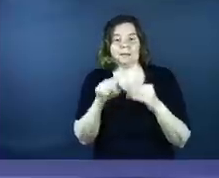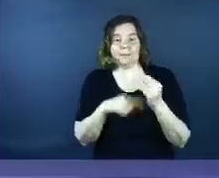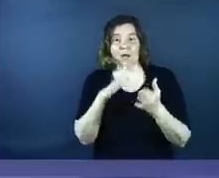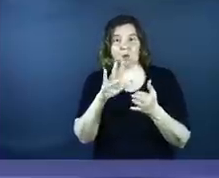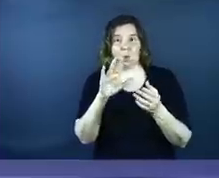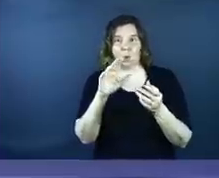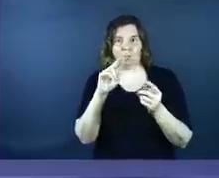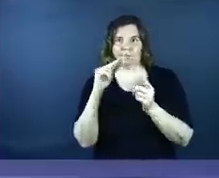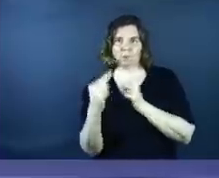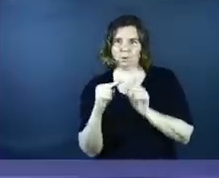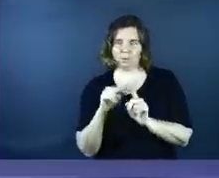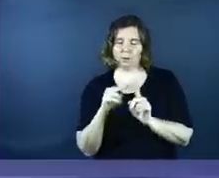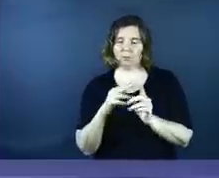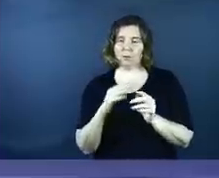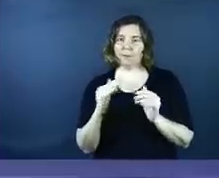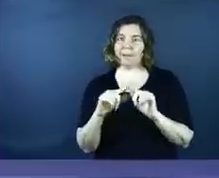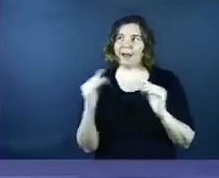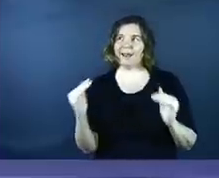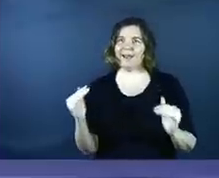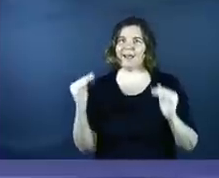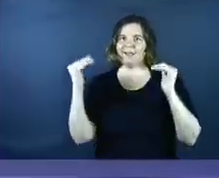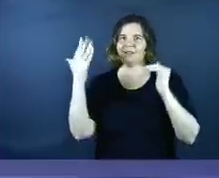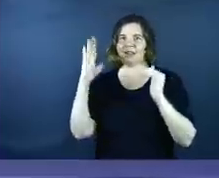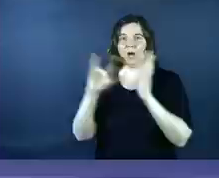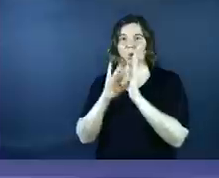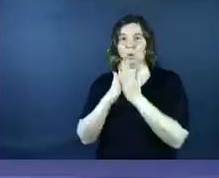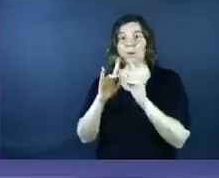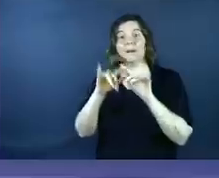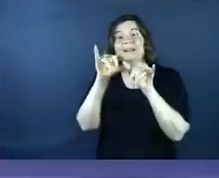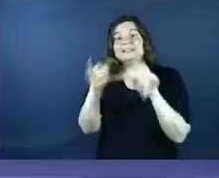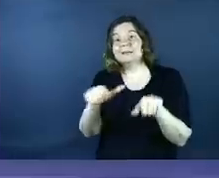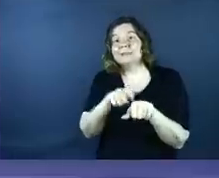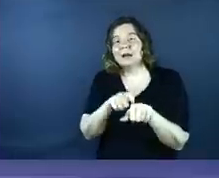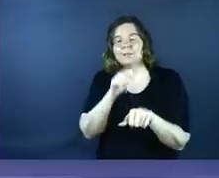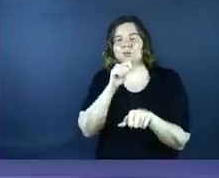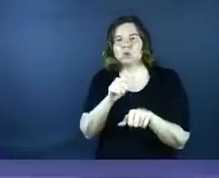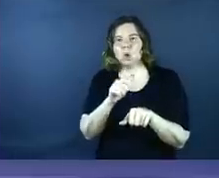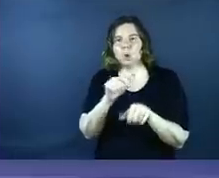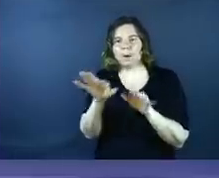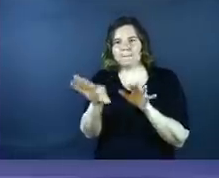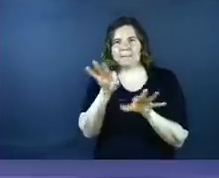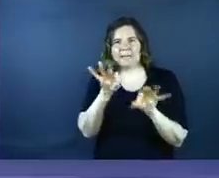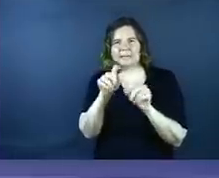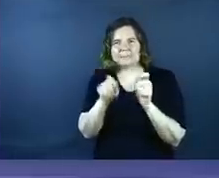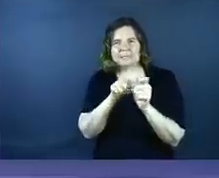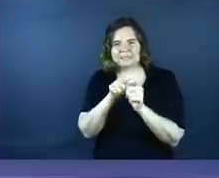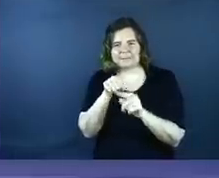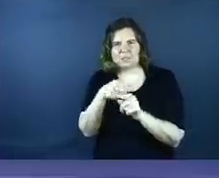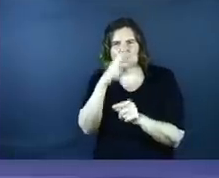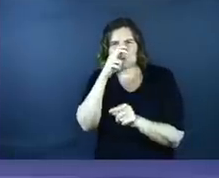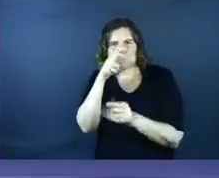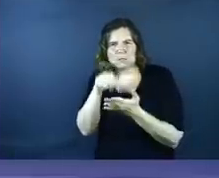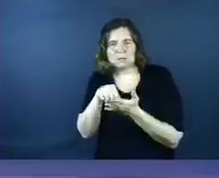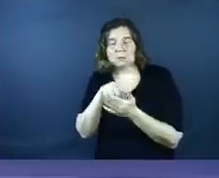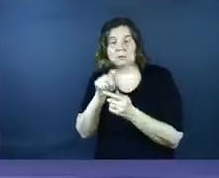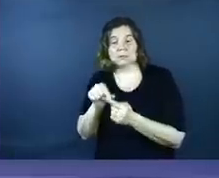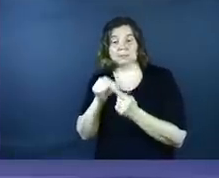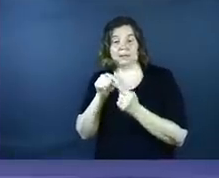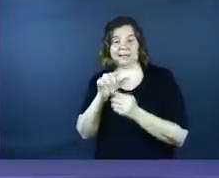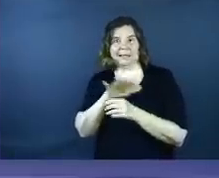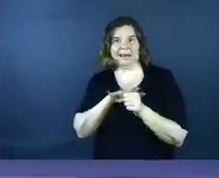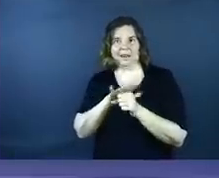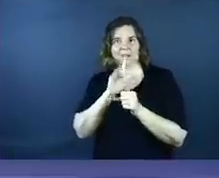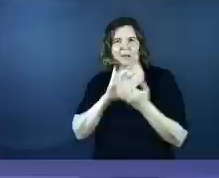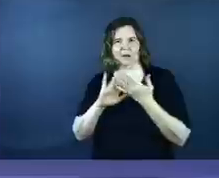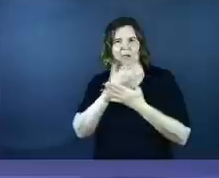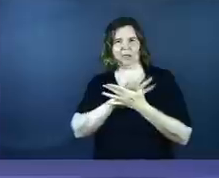your interpretation and elevate God's word. But at the same time, don't pick certain interpretations, especially in areas